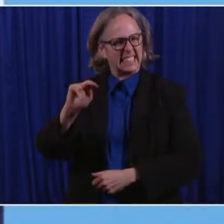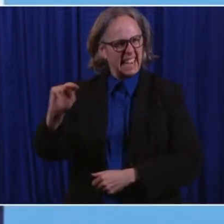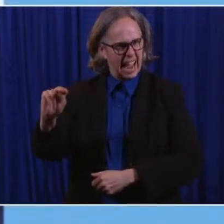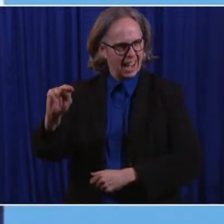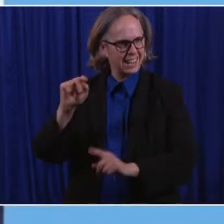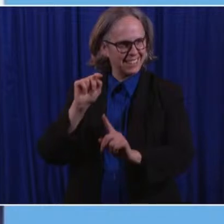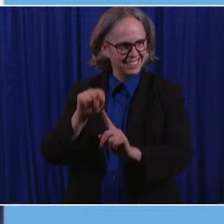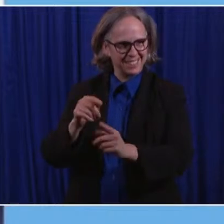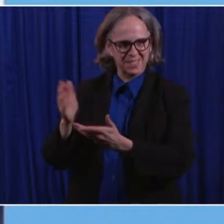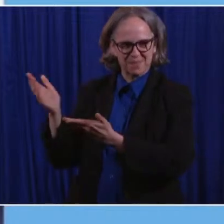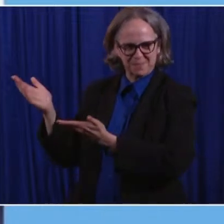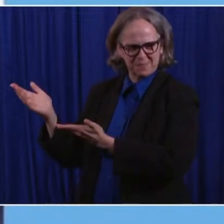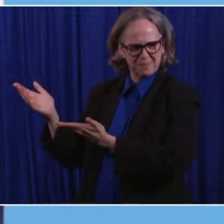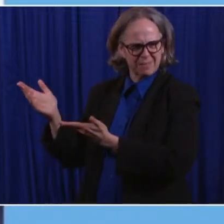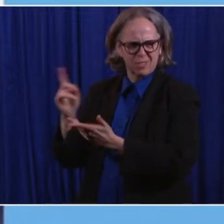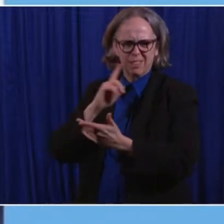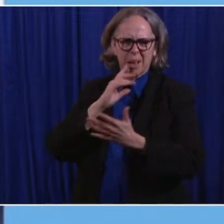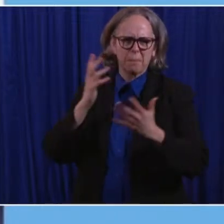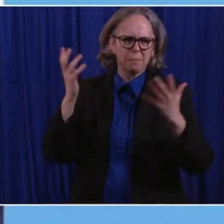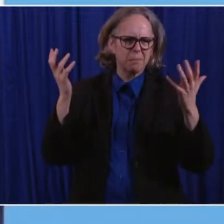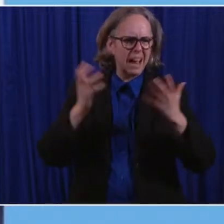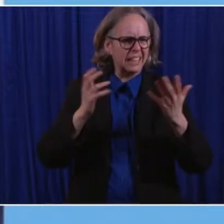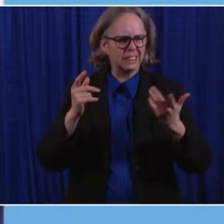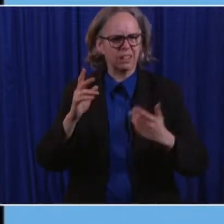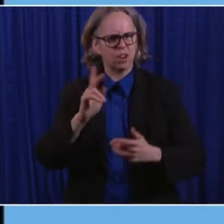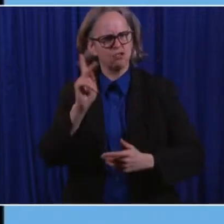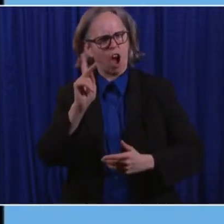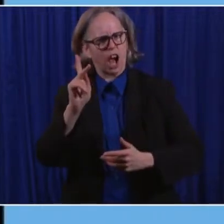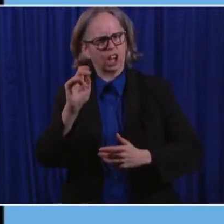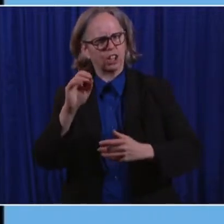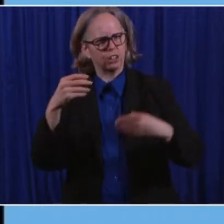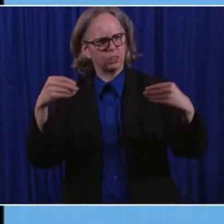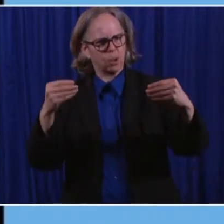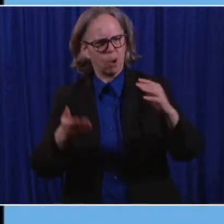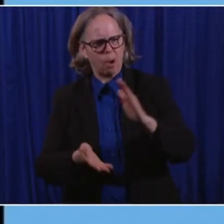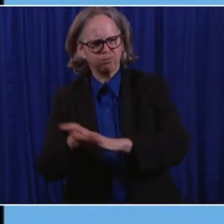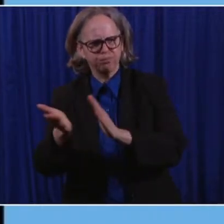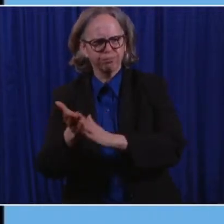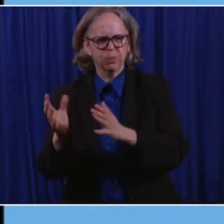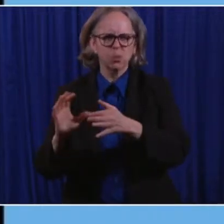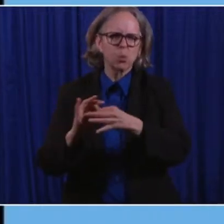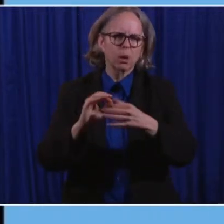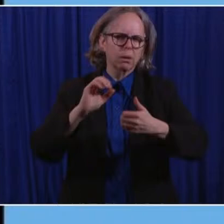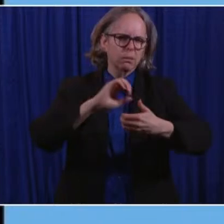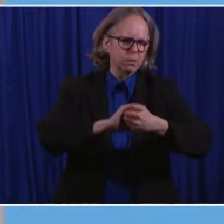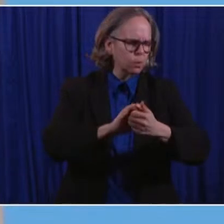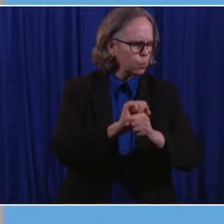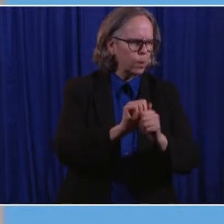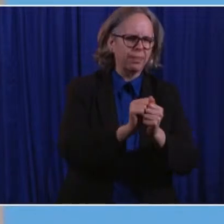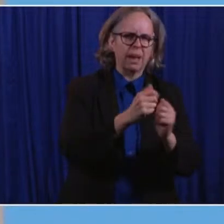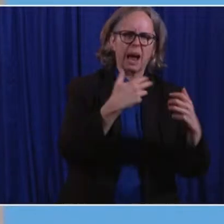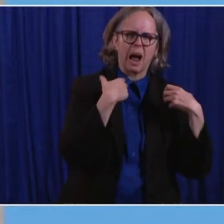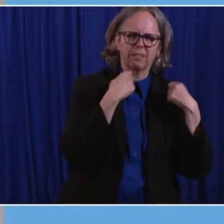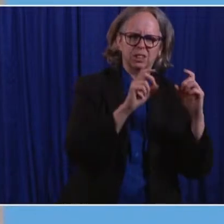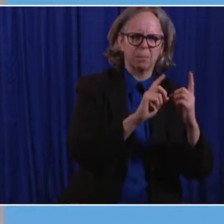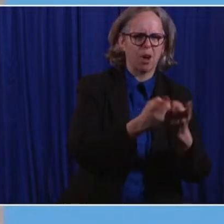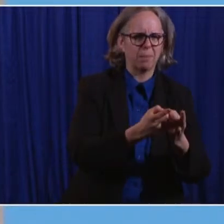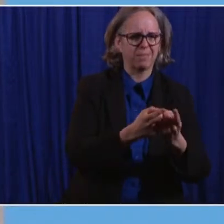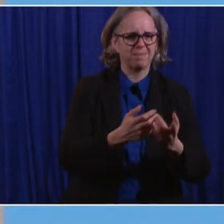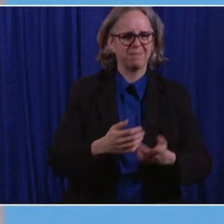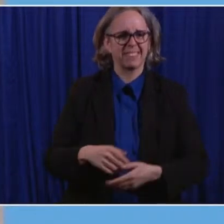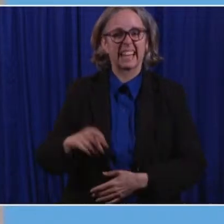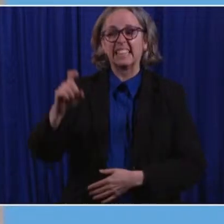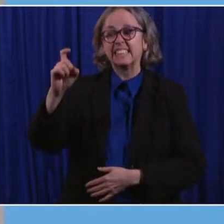operation. Kroger is running it along with the health departments, and we just appreciate Xavier's hospitality